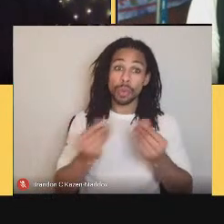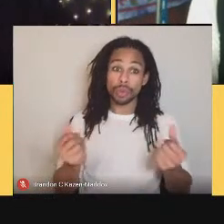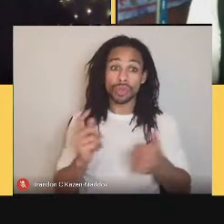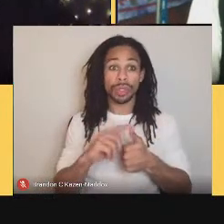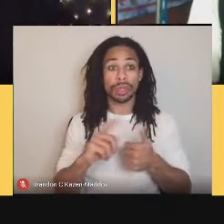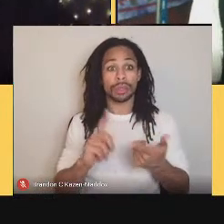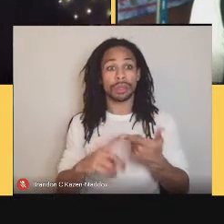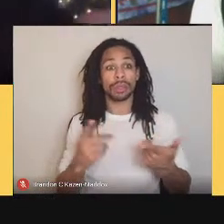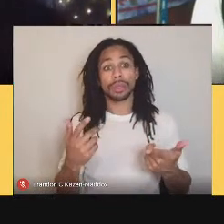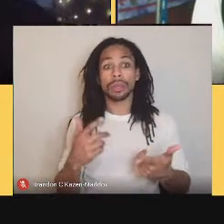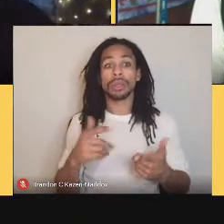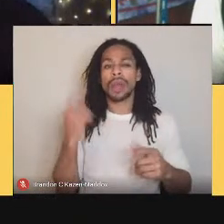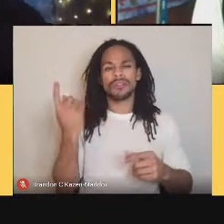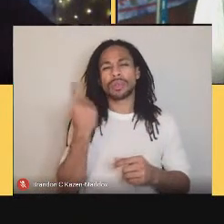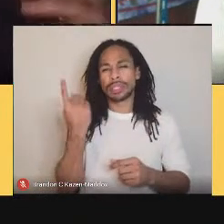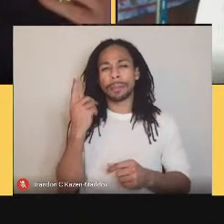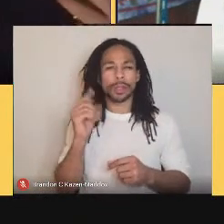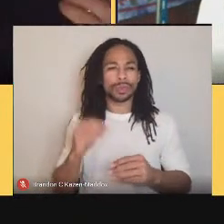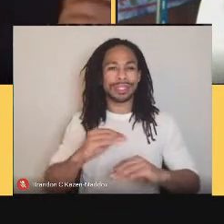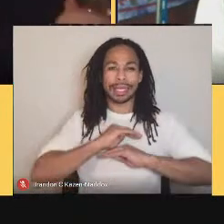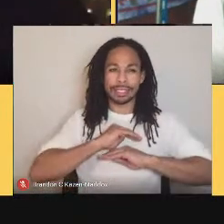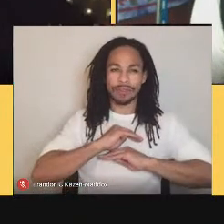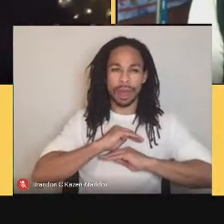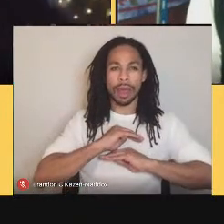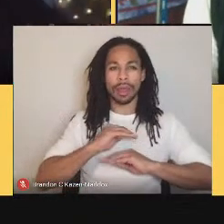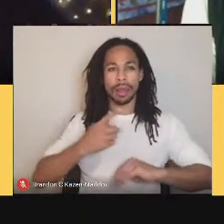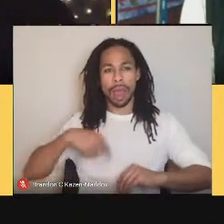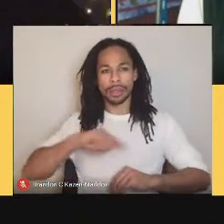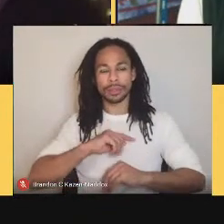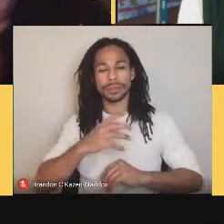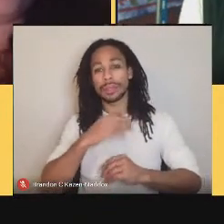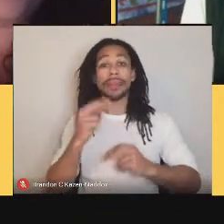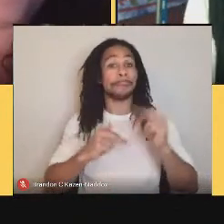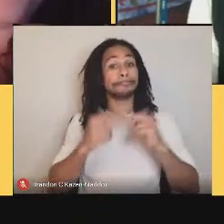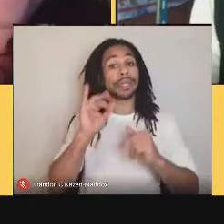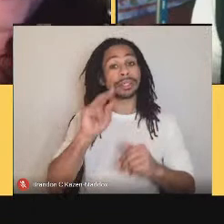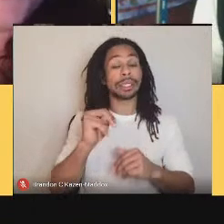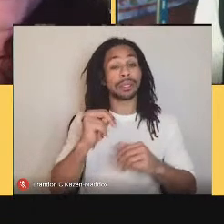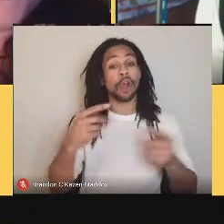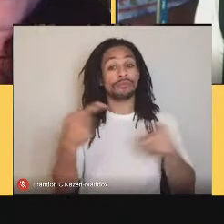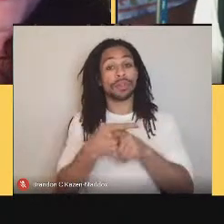Something satisfactory and building conflict as well.